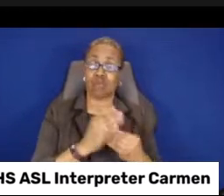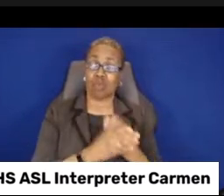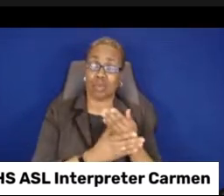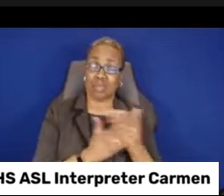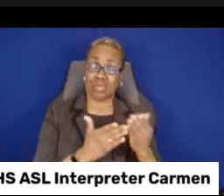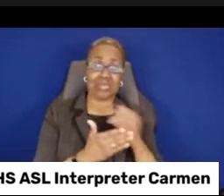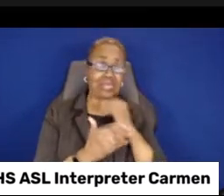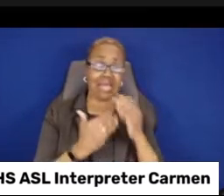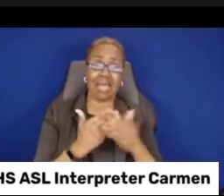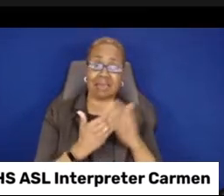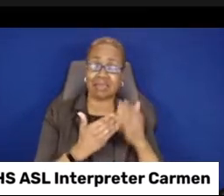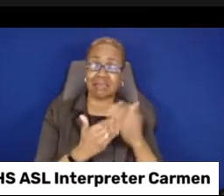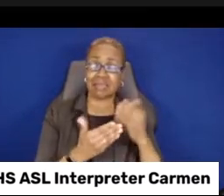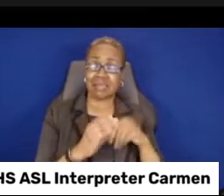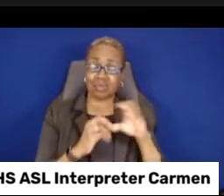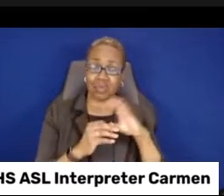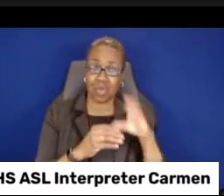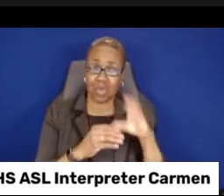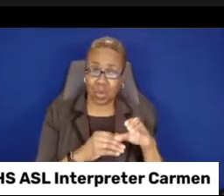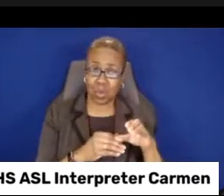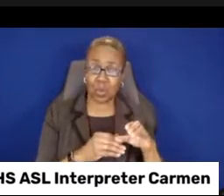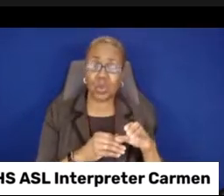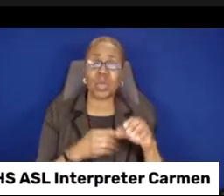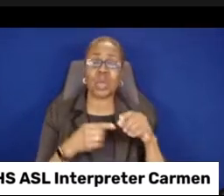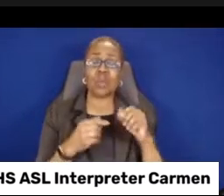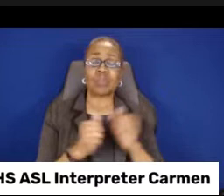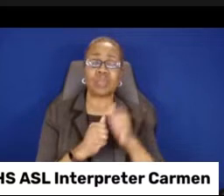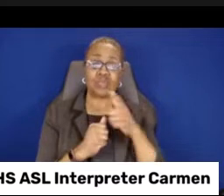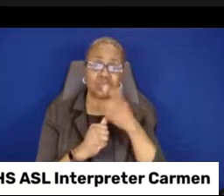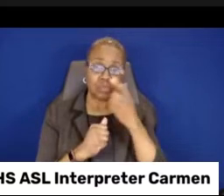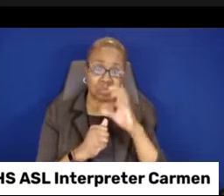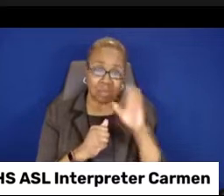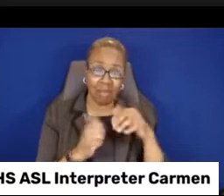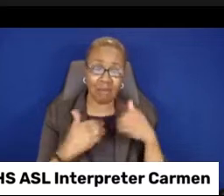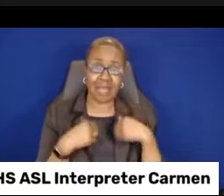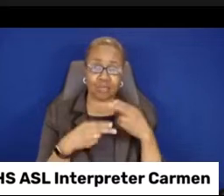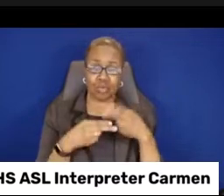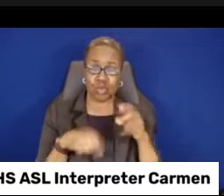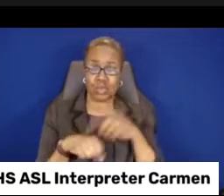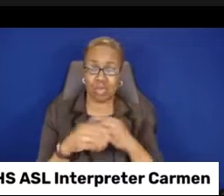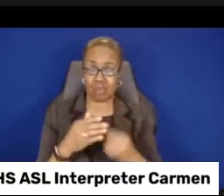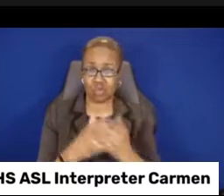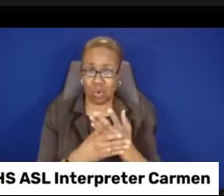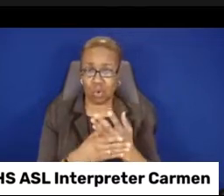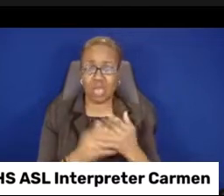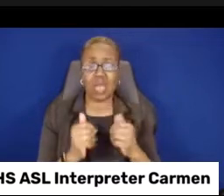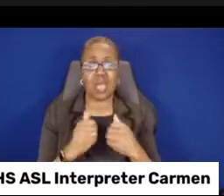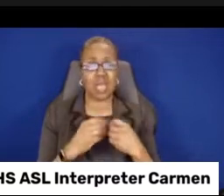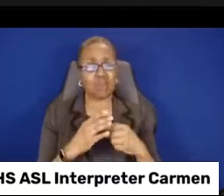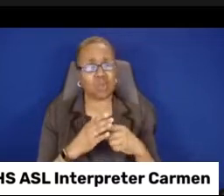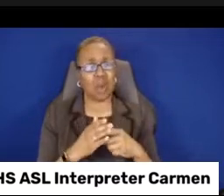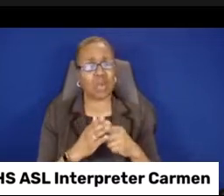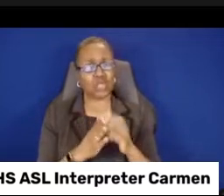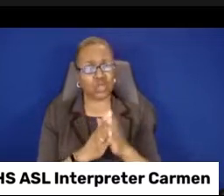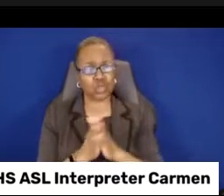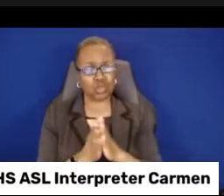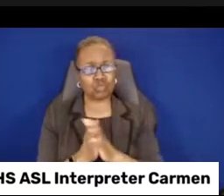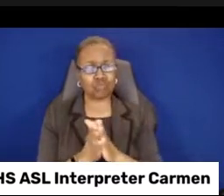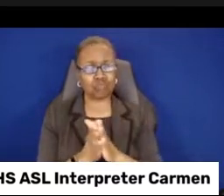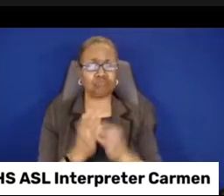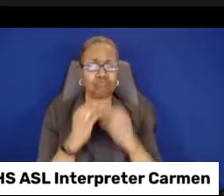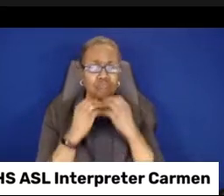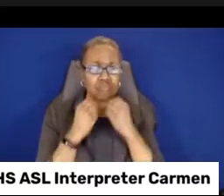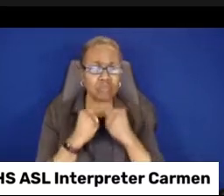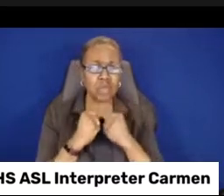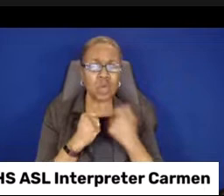Chicago's short and sometimes volatile gardening season, and it requires drive and passion. So for that reason,